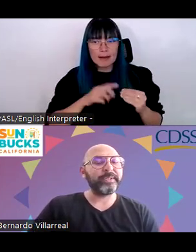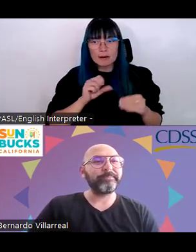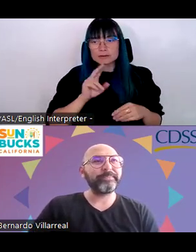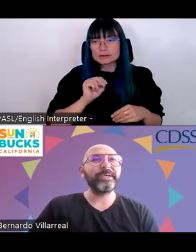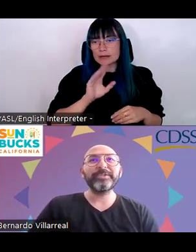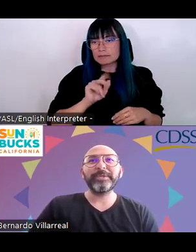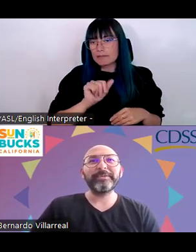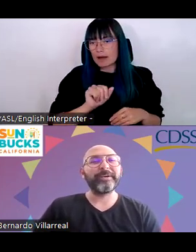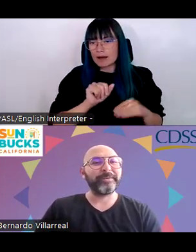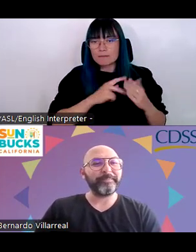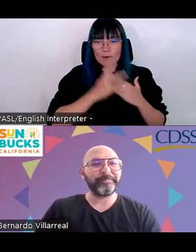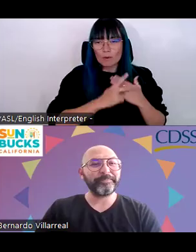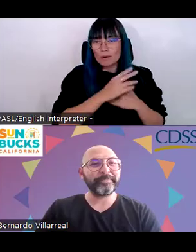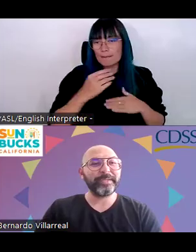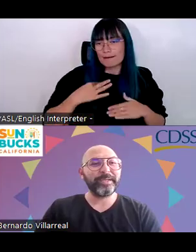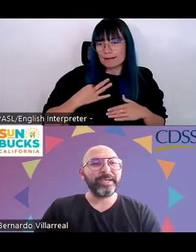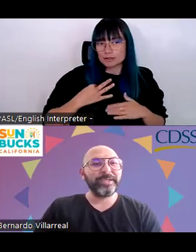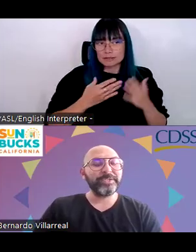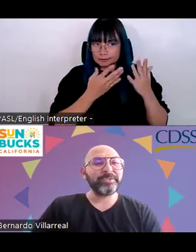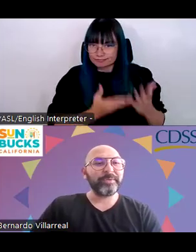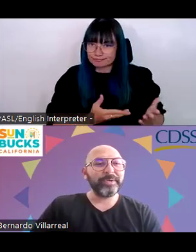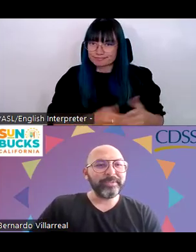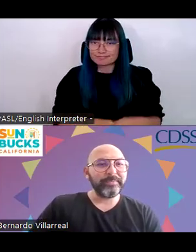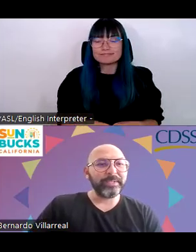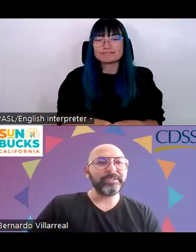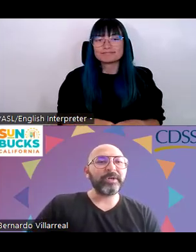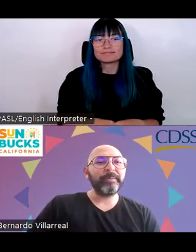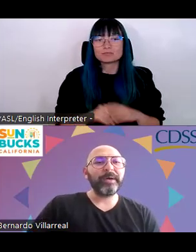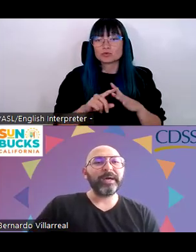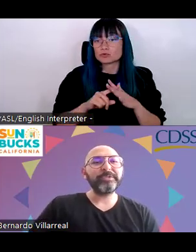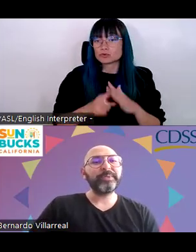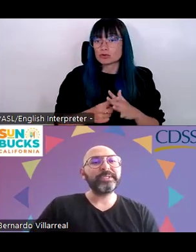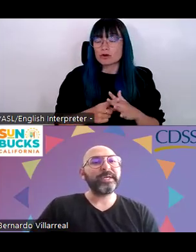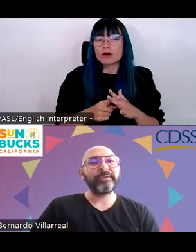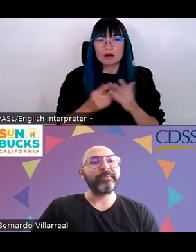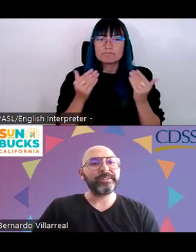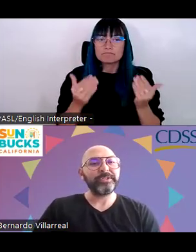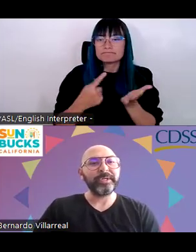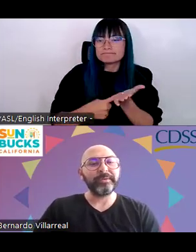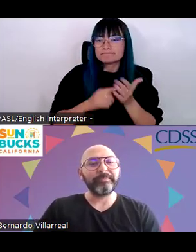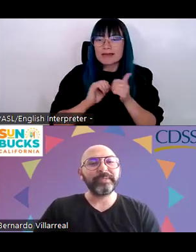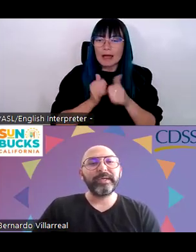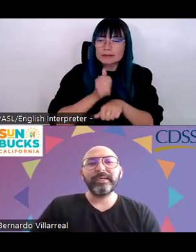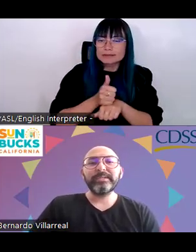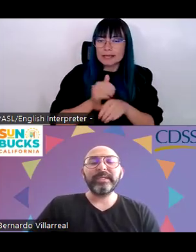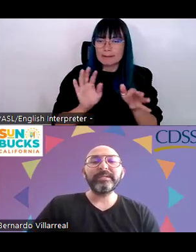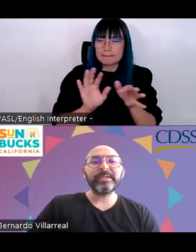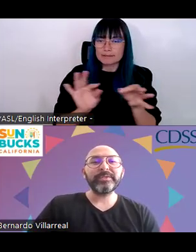and eligibility. So here they are. To start with, let's talk about how to put together the